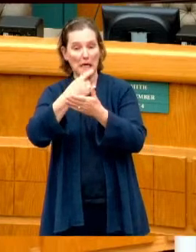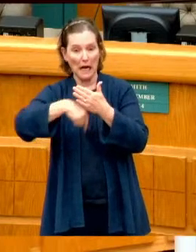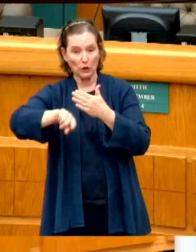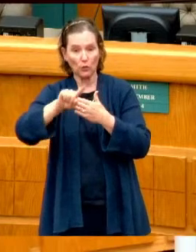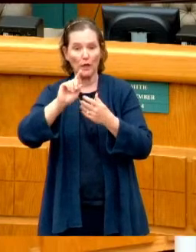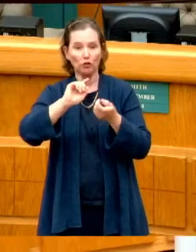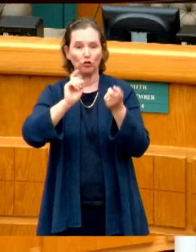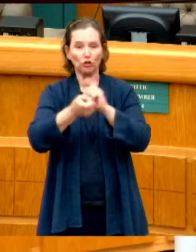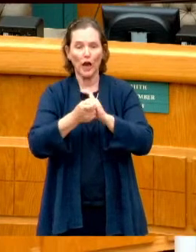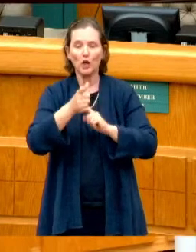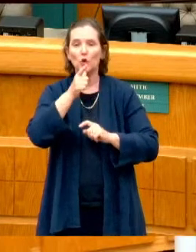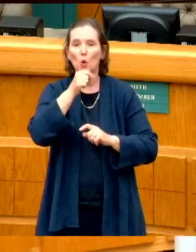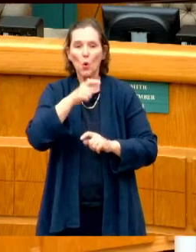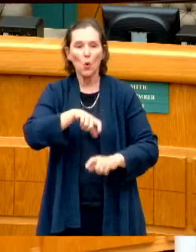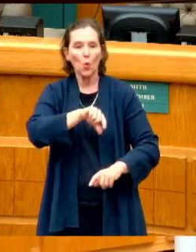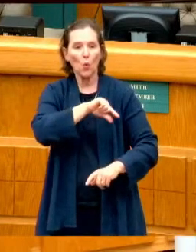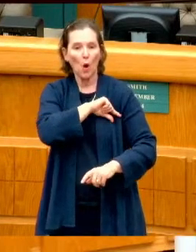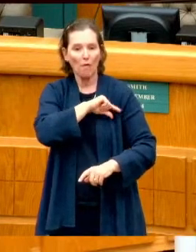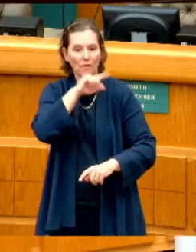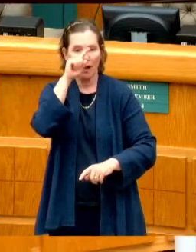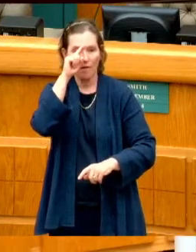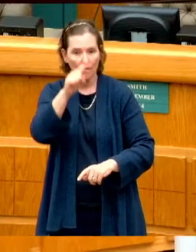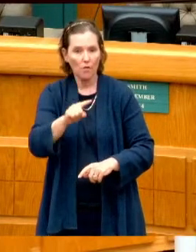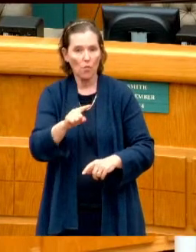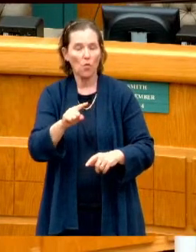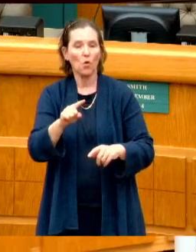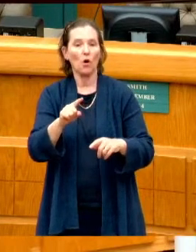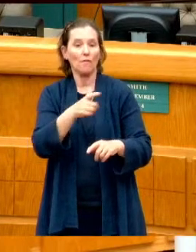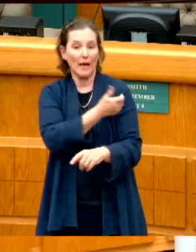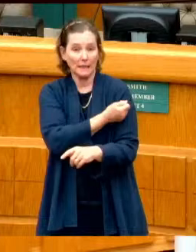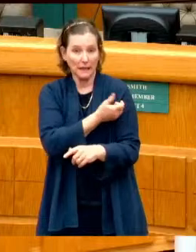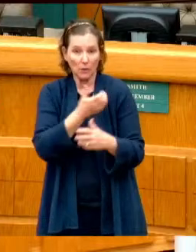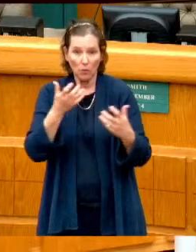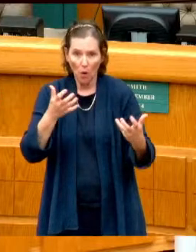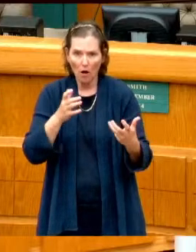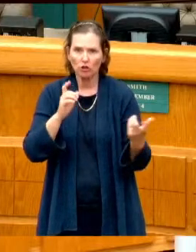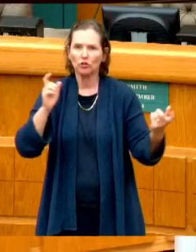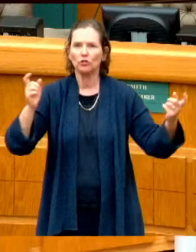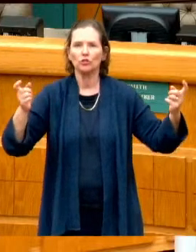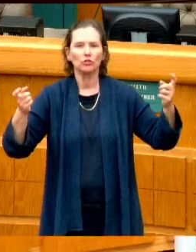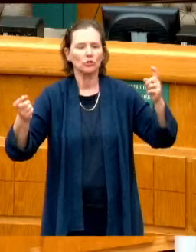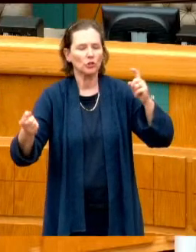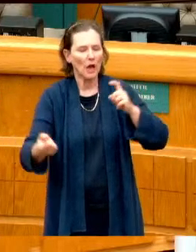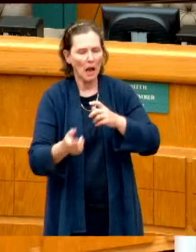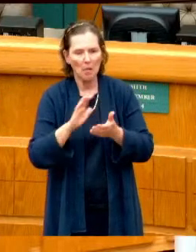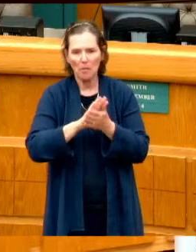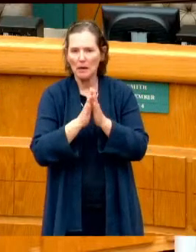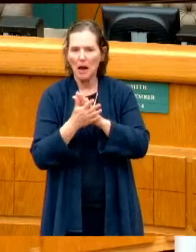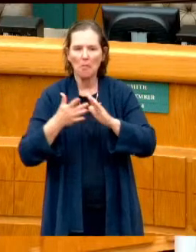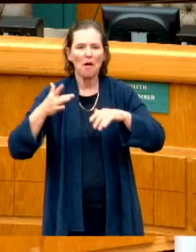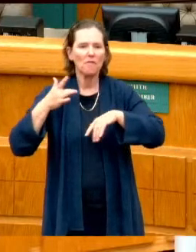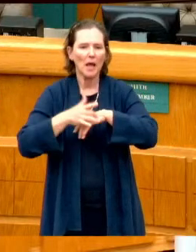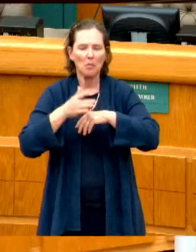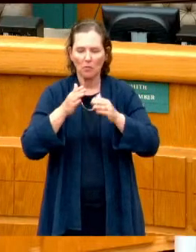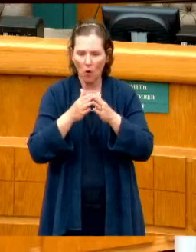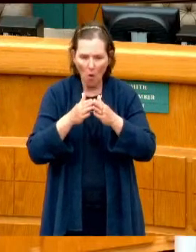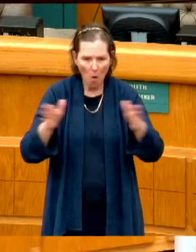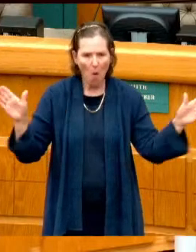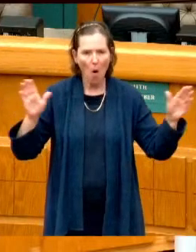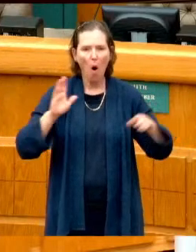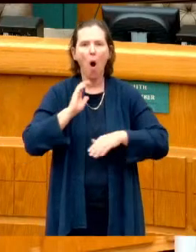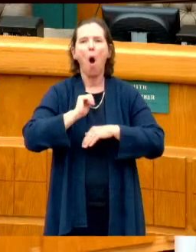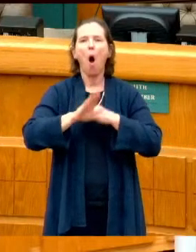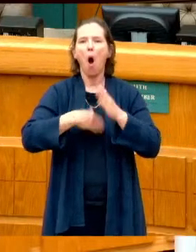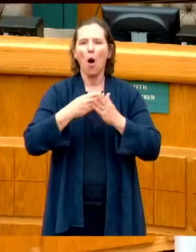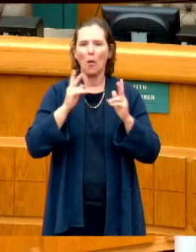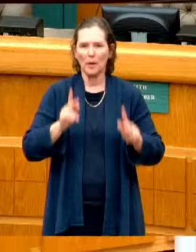up with no qualifying health conditions required. I think that made a significant improvement in our overall vaccine